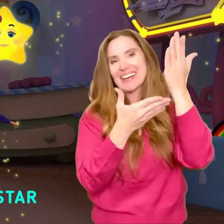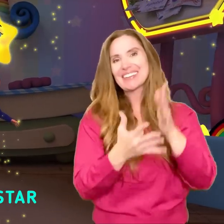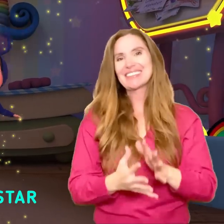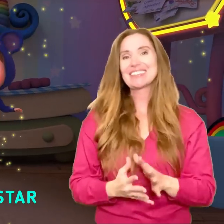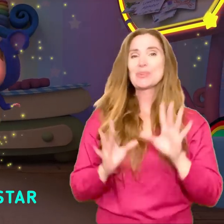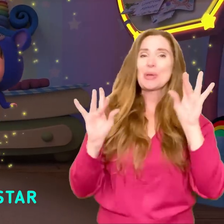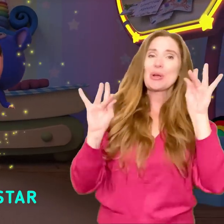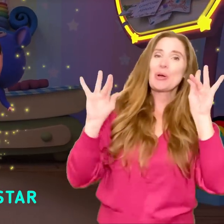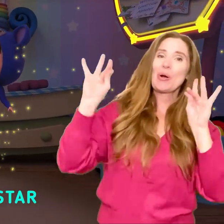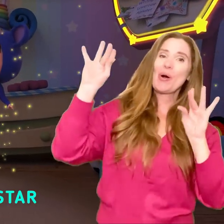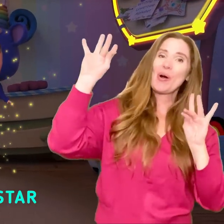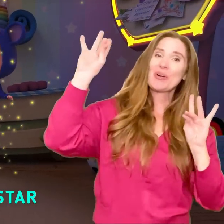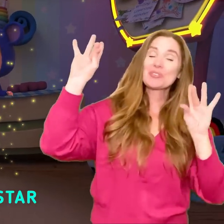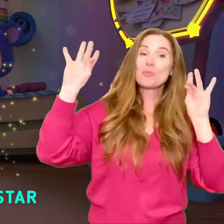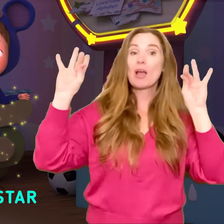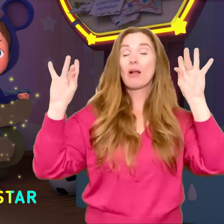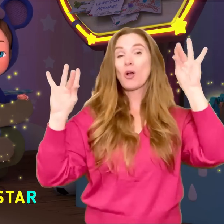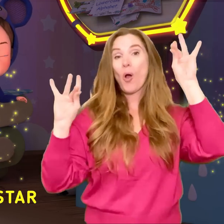twinkle twinkle